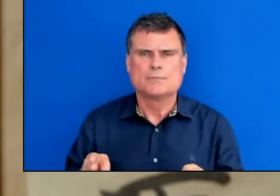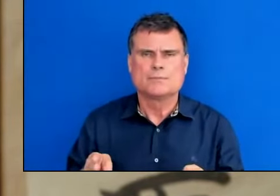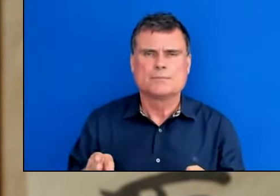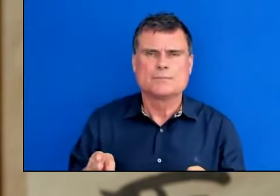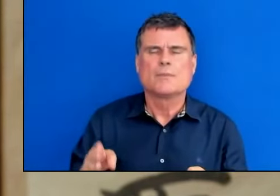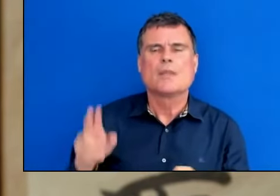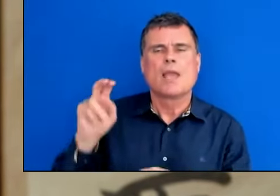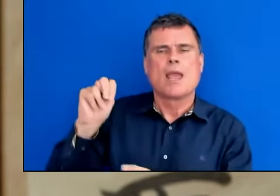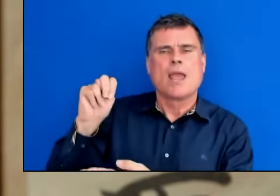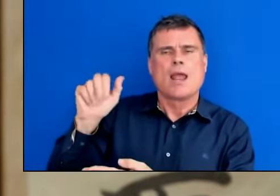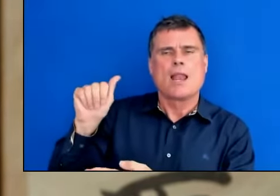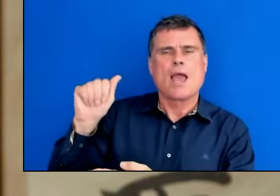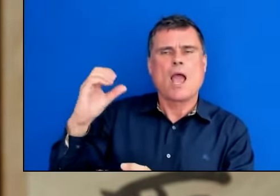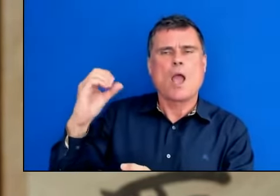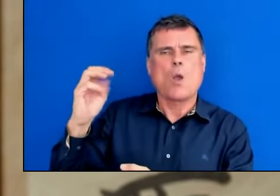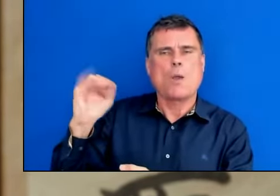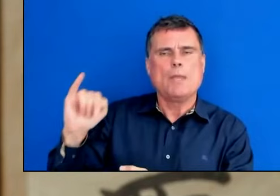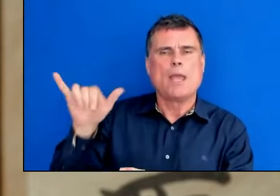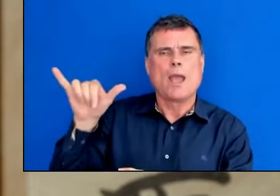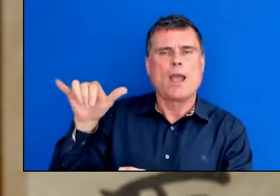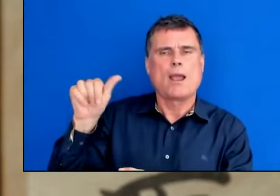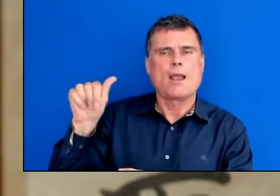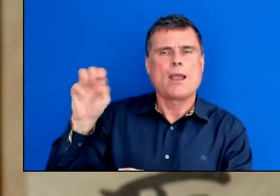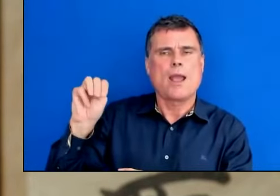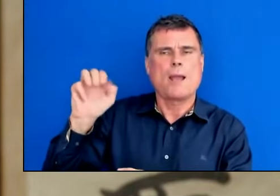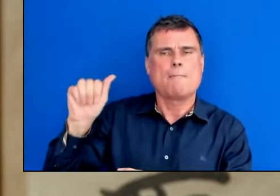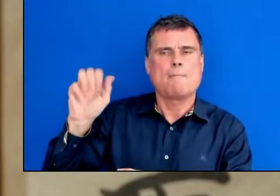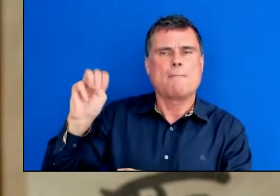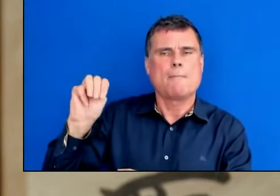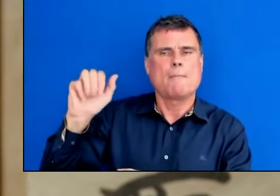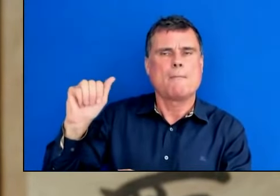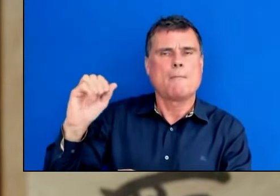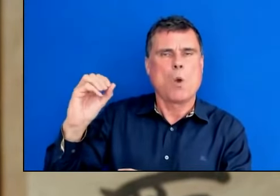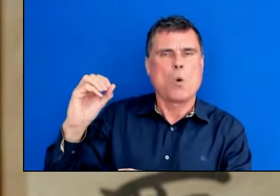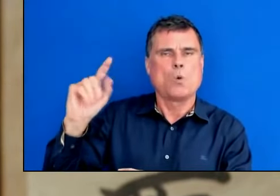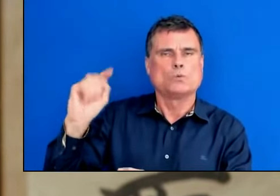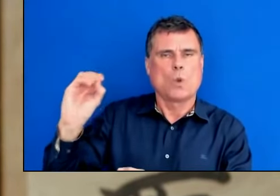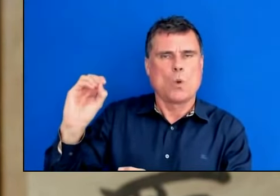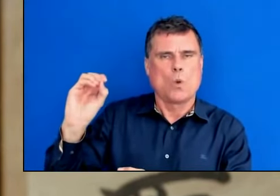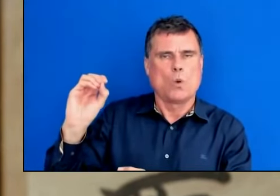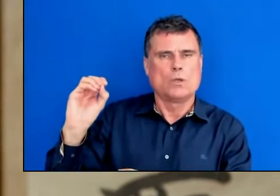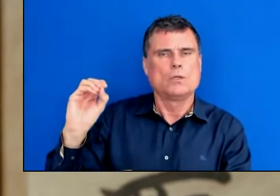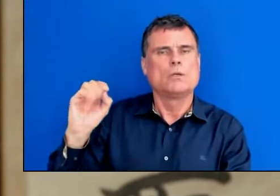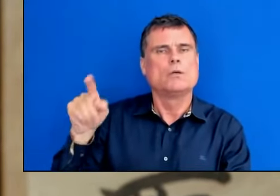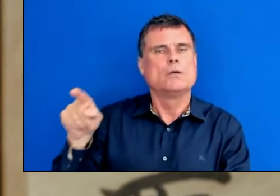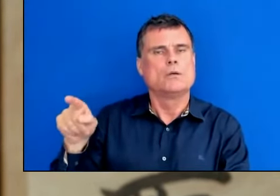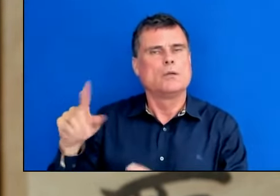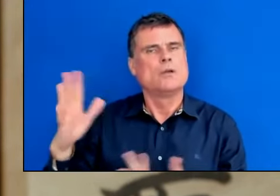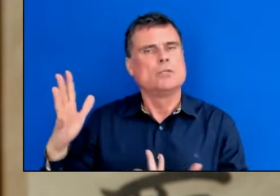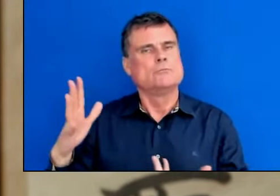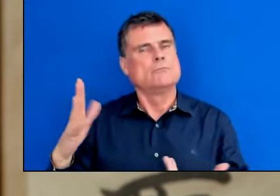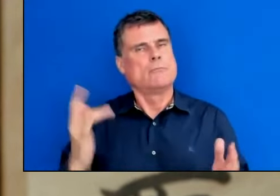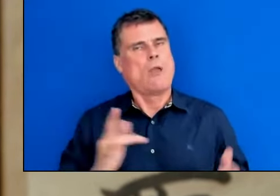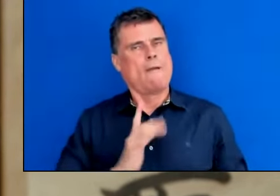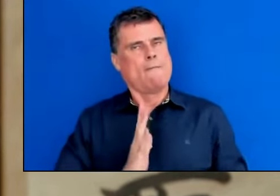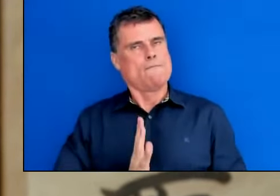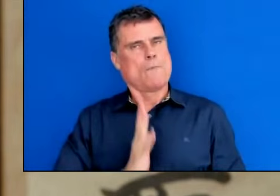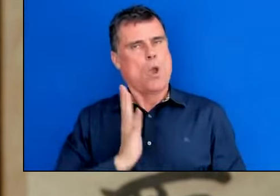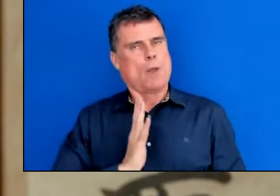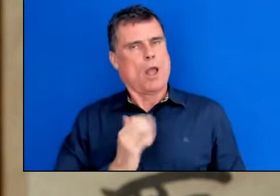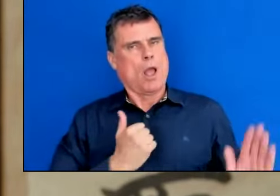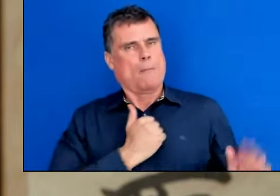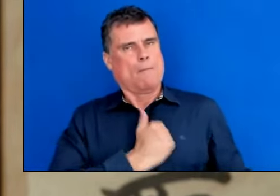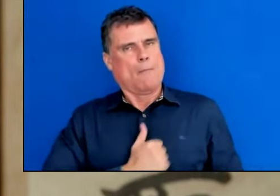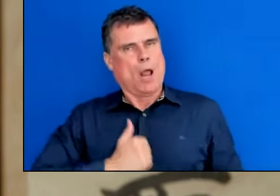us today, a former MLA. Naomi made a formal apology to the Japanese-Canadian community on behalf of the BC Legislature in